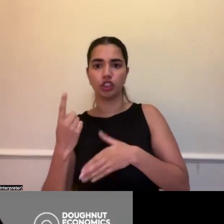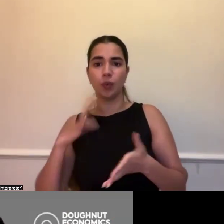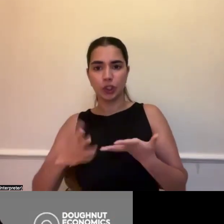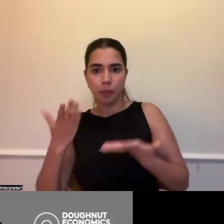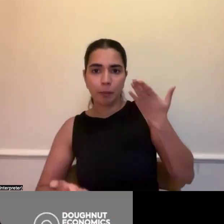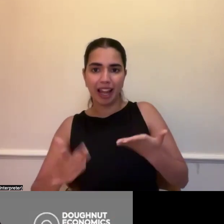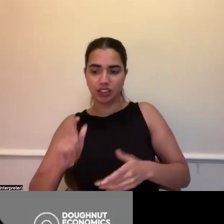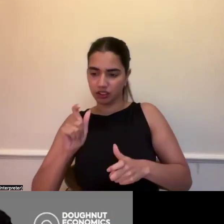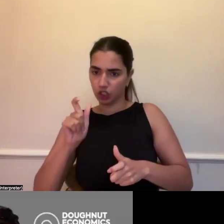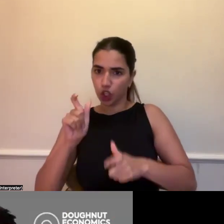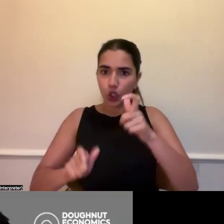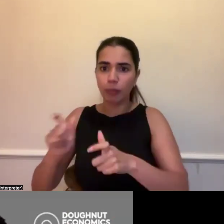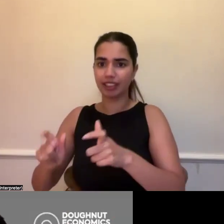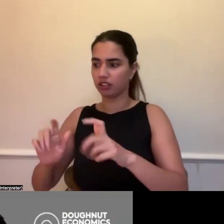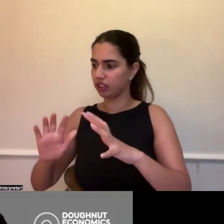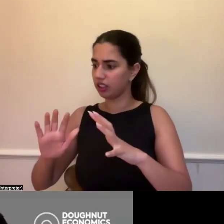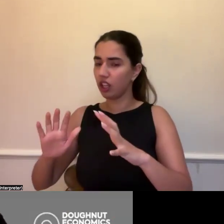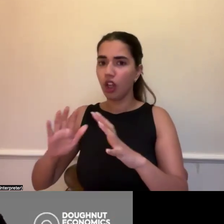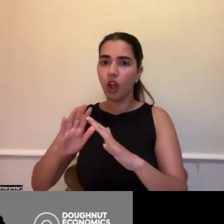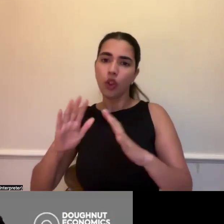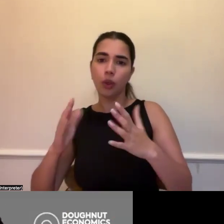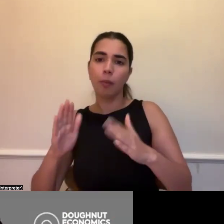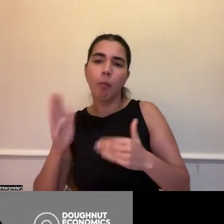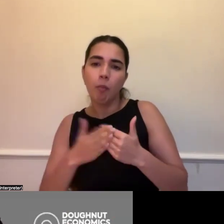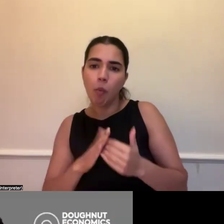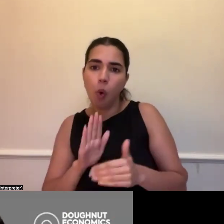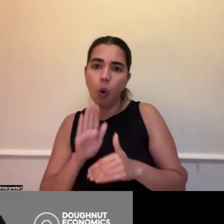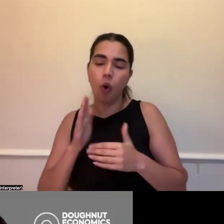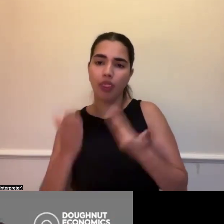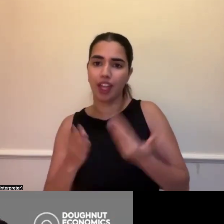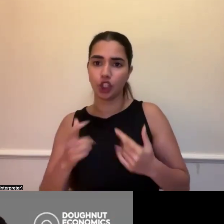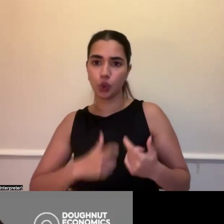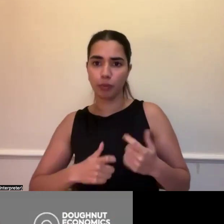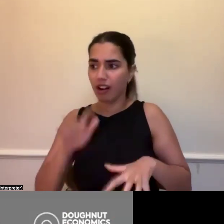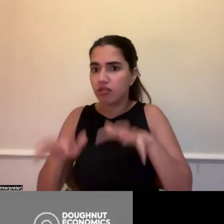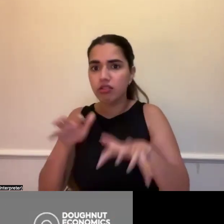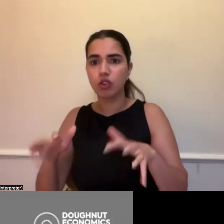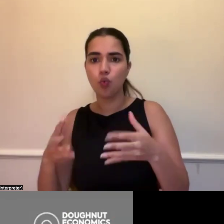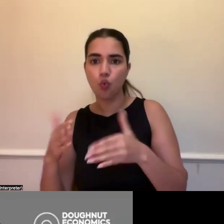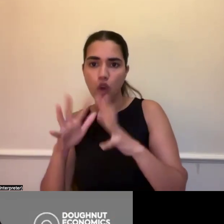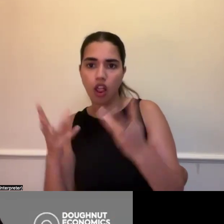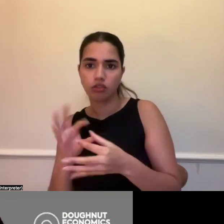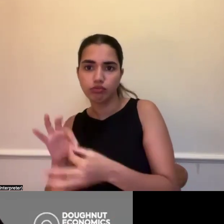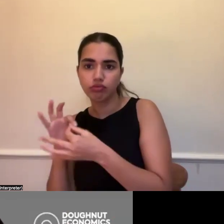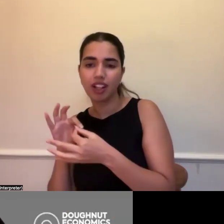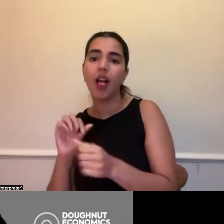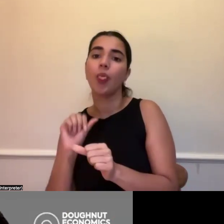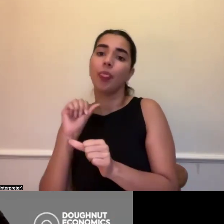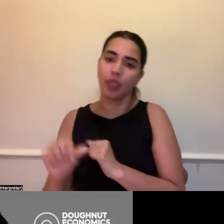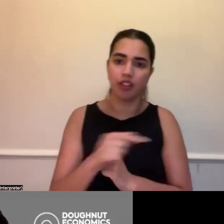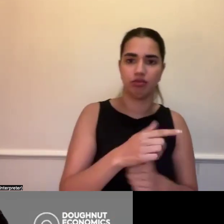of the non-human, more than human world. And so if we can communicate that, then I think